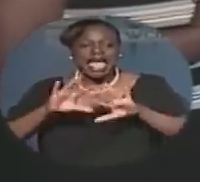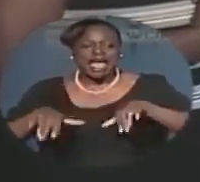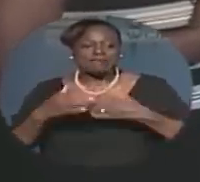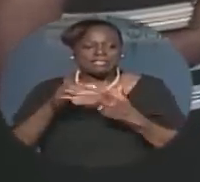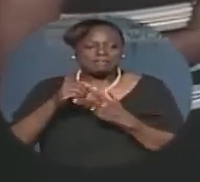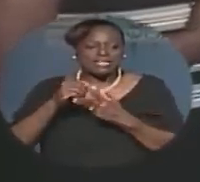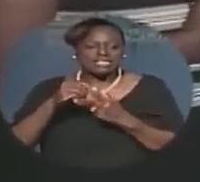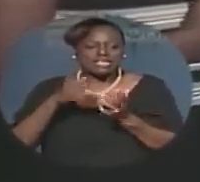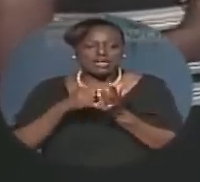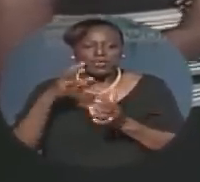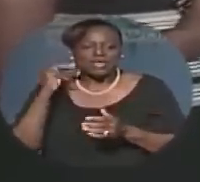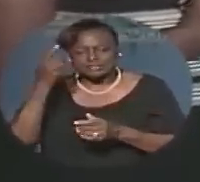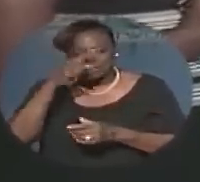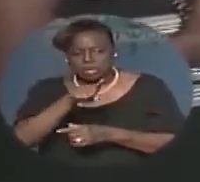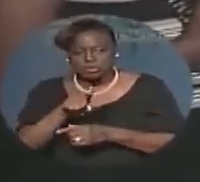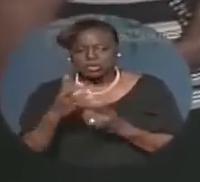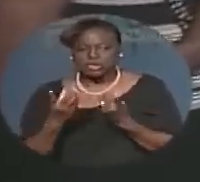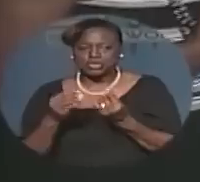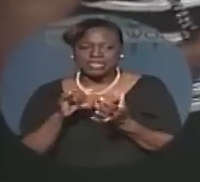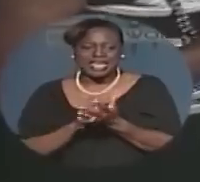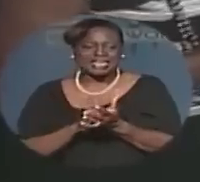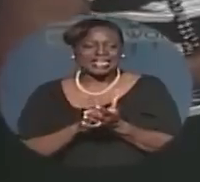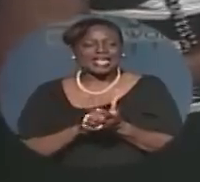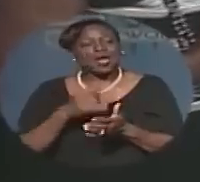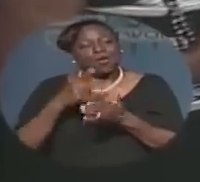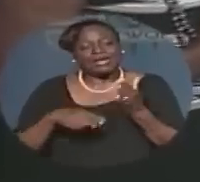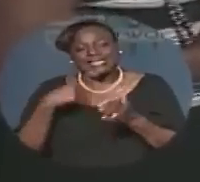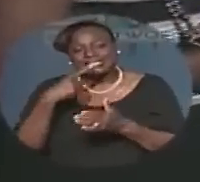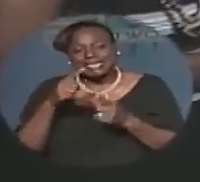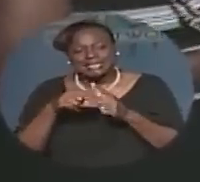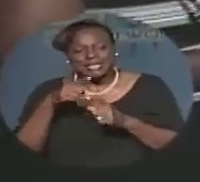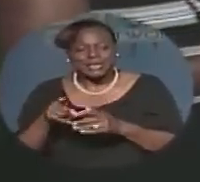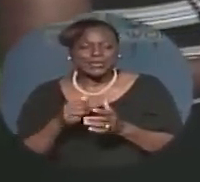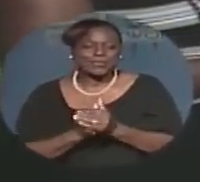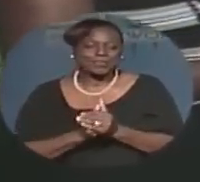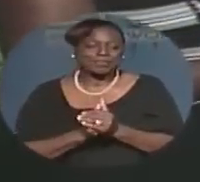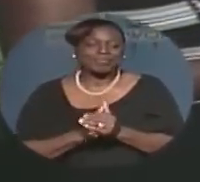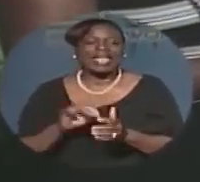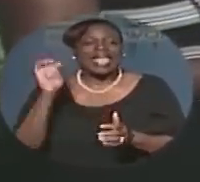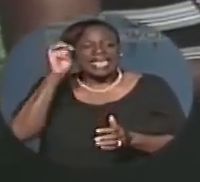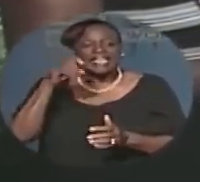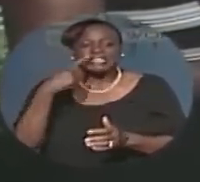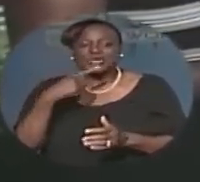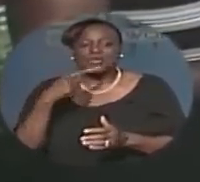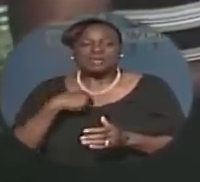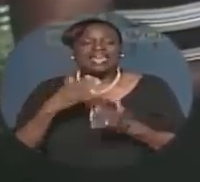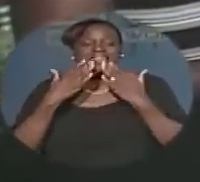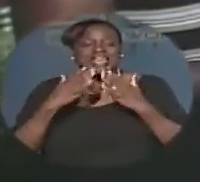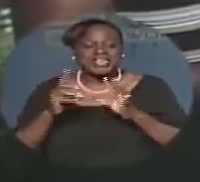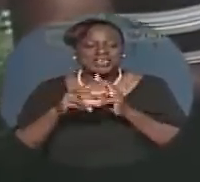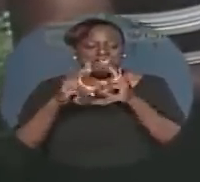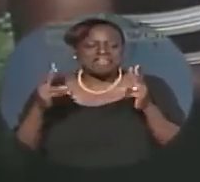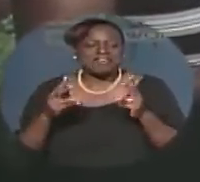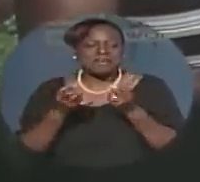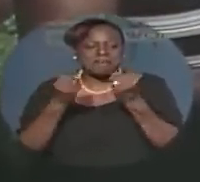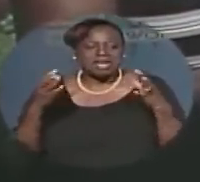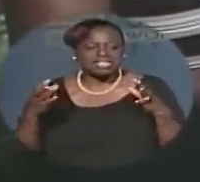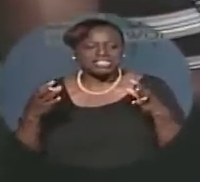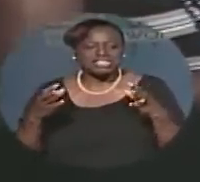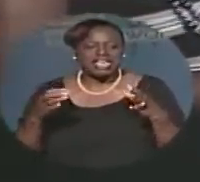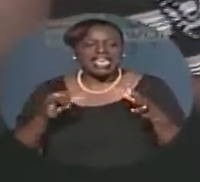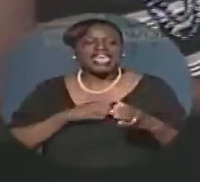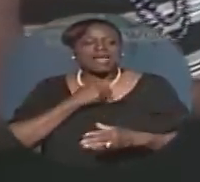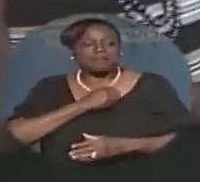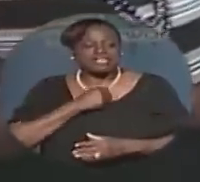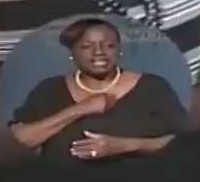was for you to be doing this, and then I'm sure he must have said something to you. What was that? He told me thank you very much. He said he